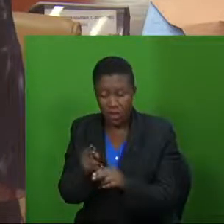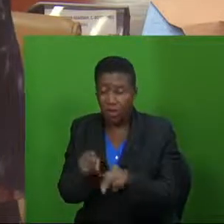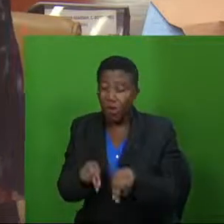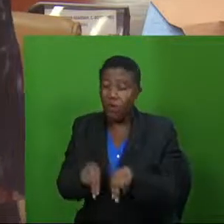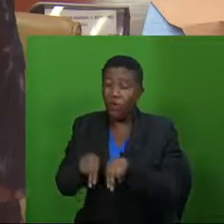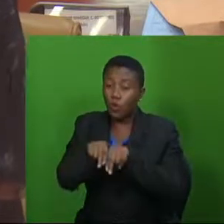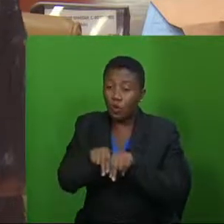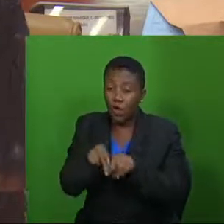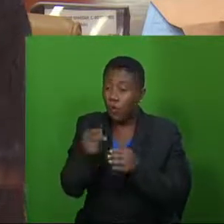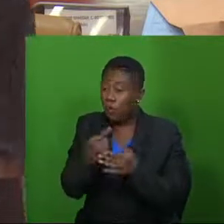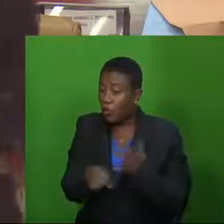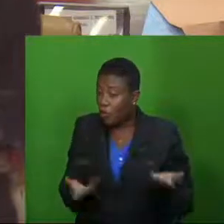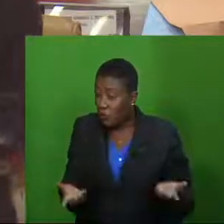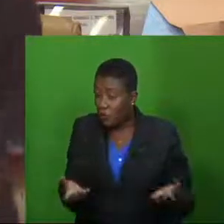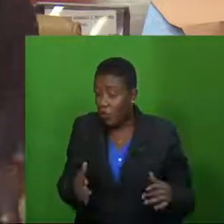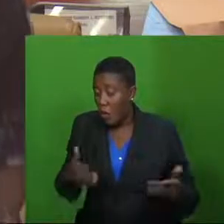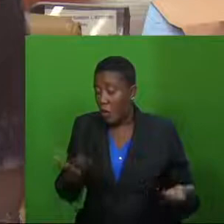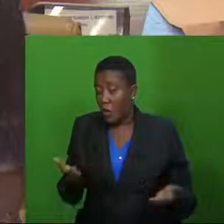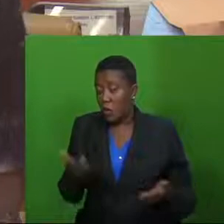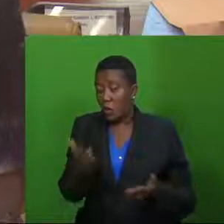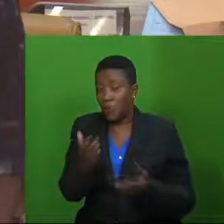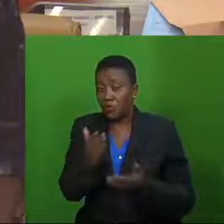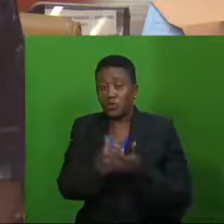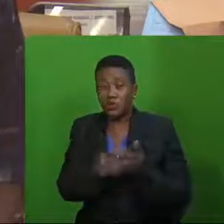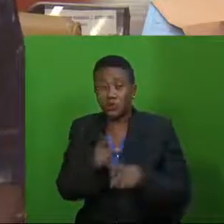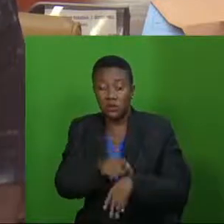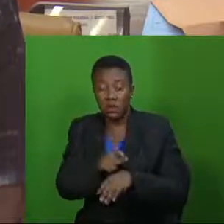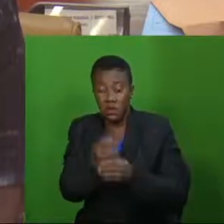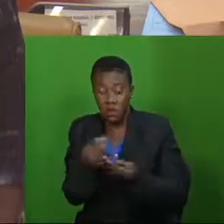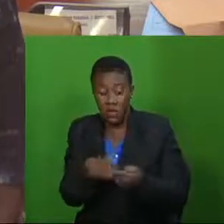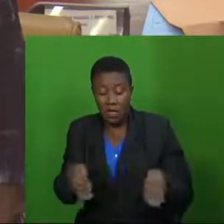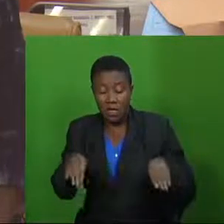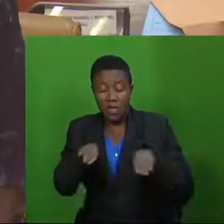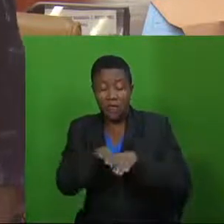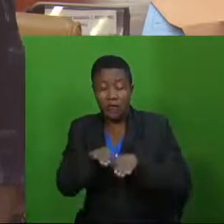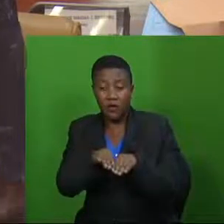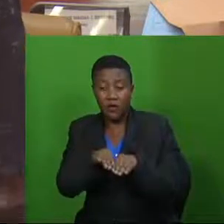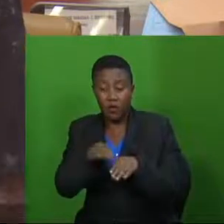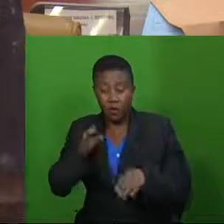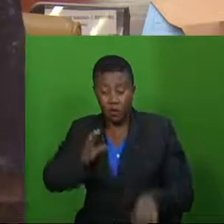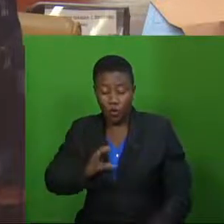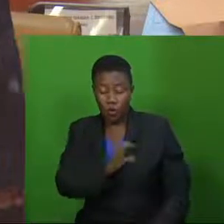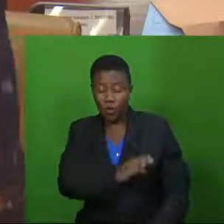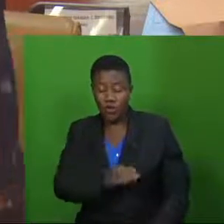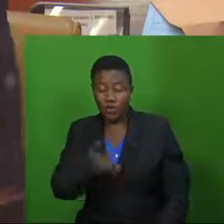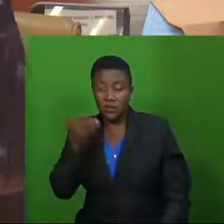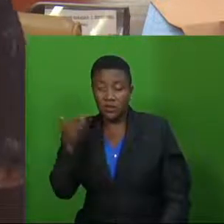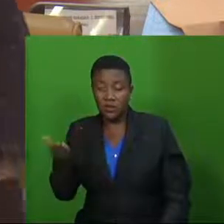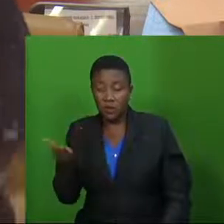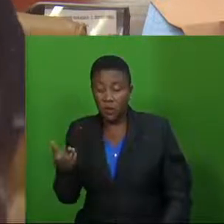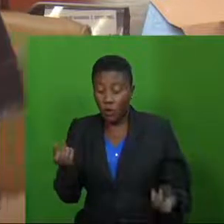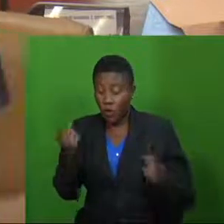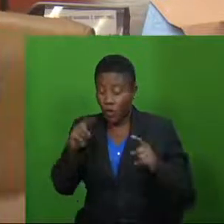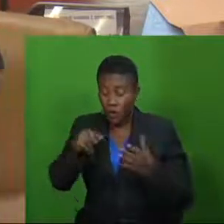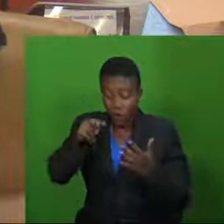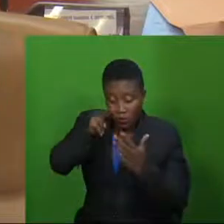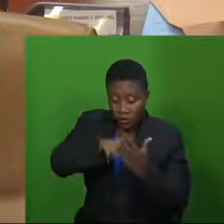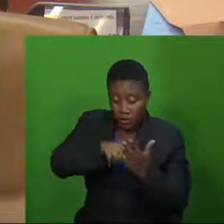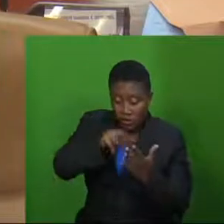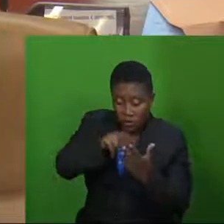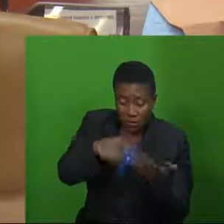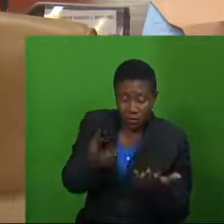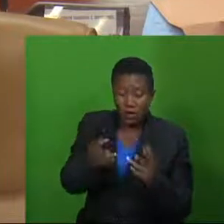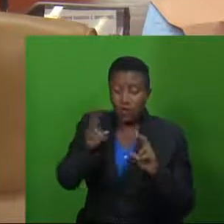or sometimes, even though there's this committee, when it comes to going through things like going through issues